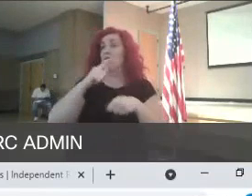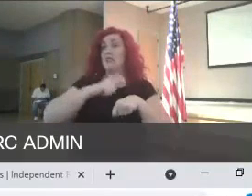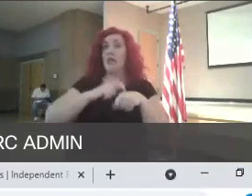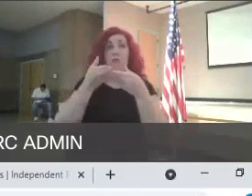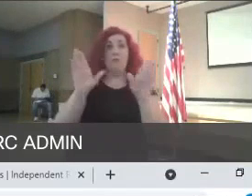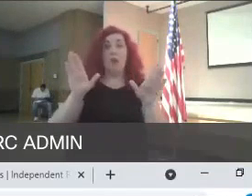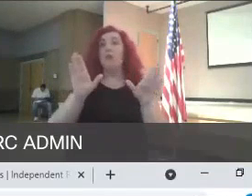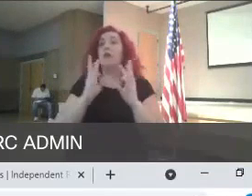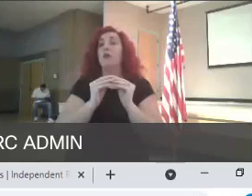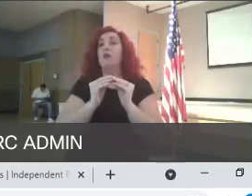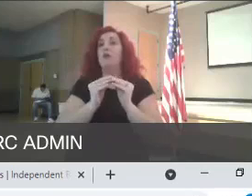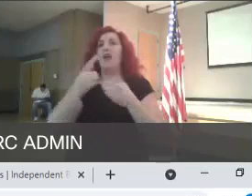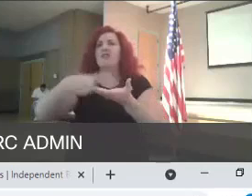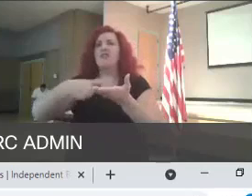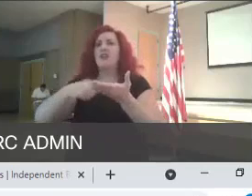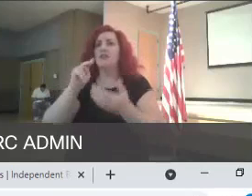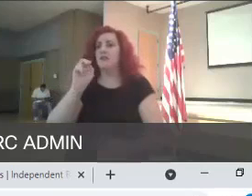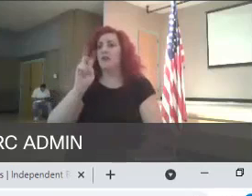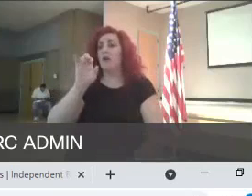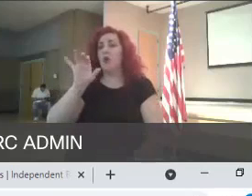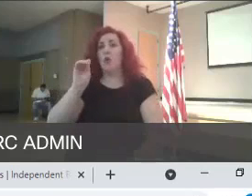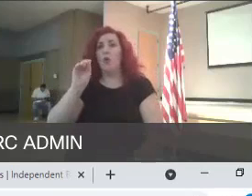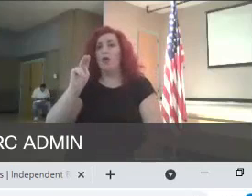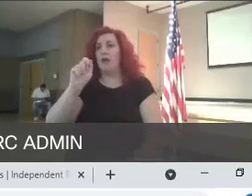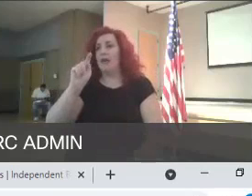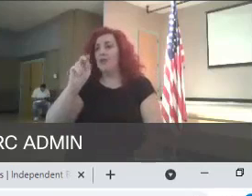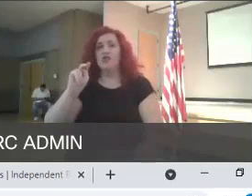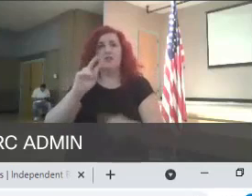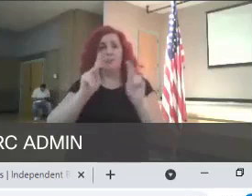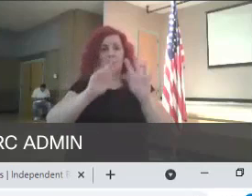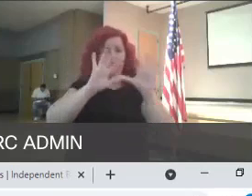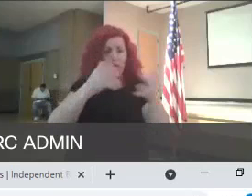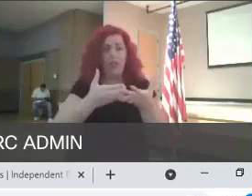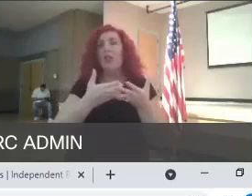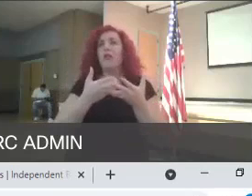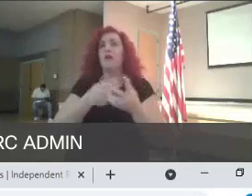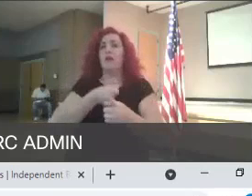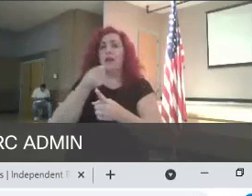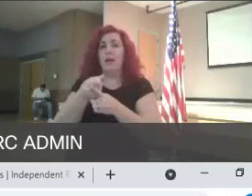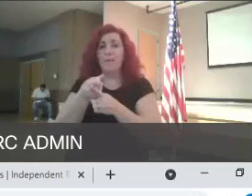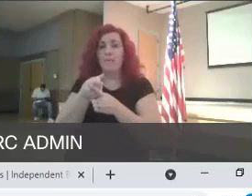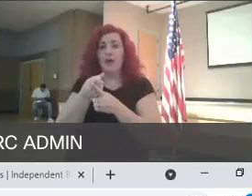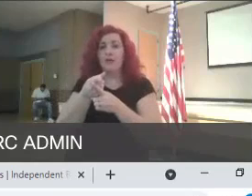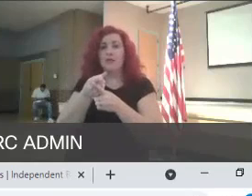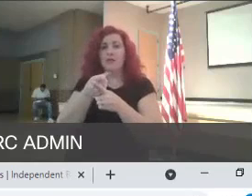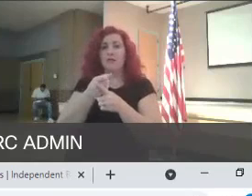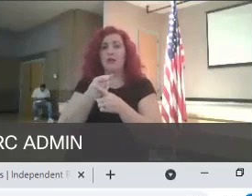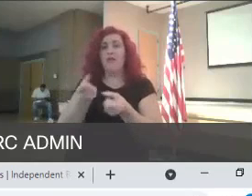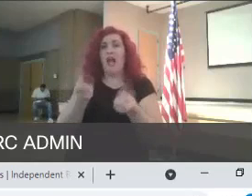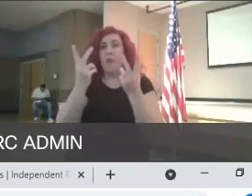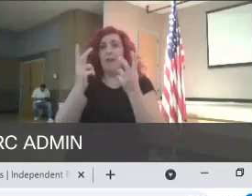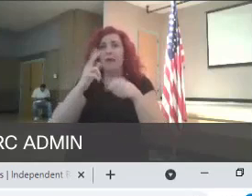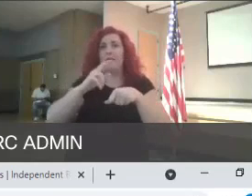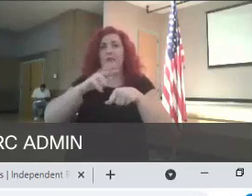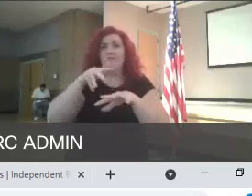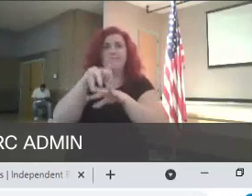covered the Navajo Nation's population, the impacts of decennial count of Native American populations,